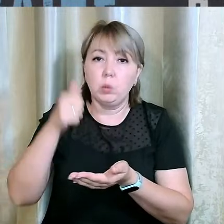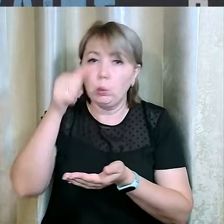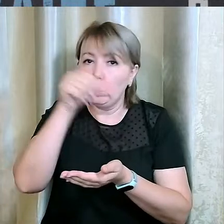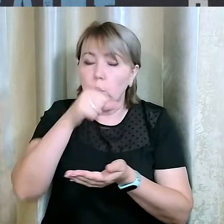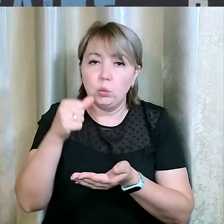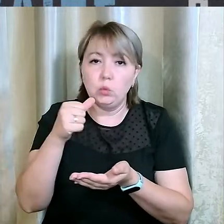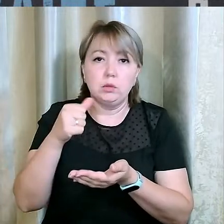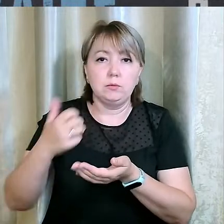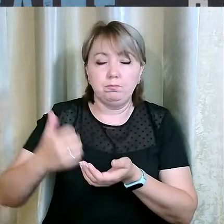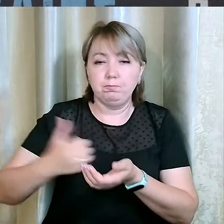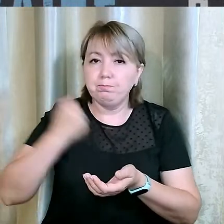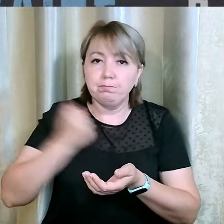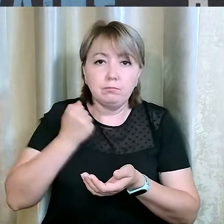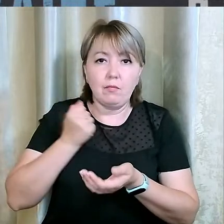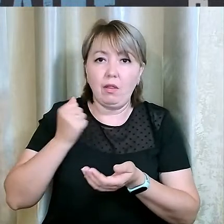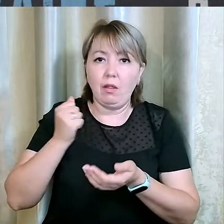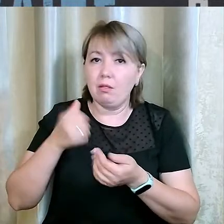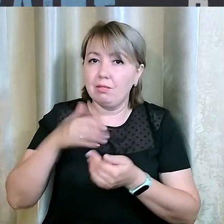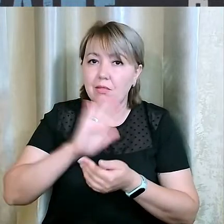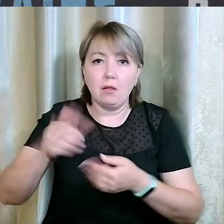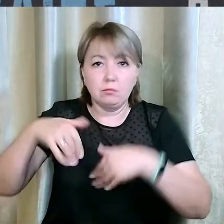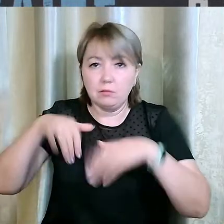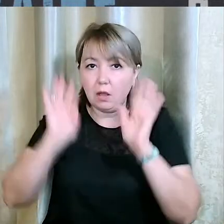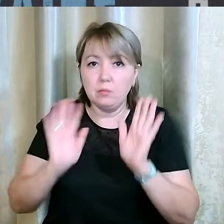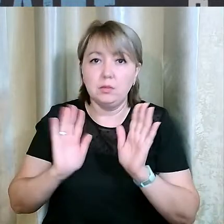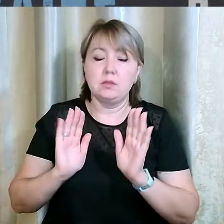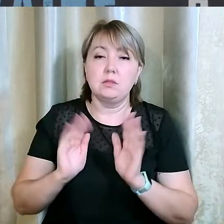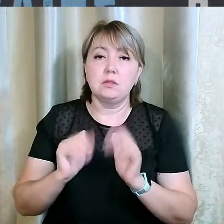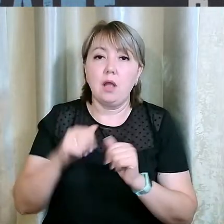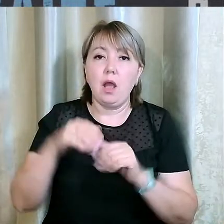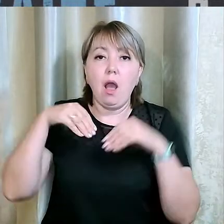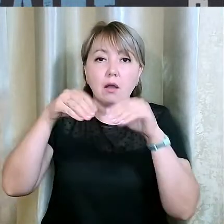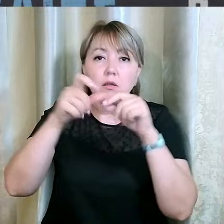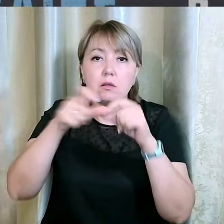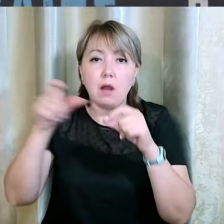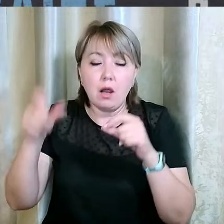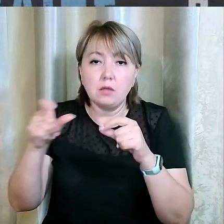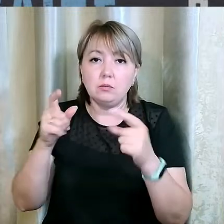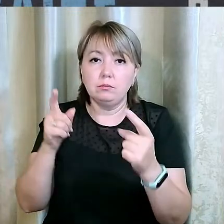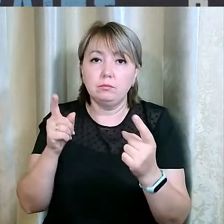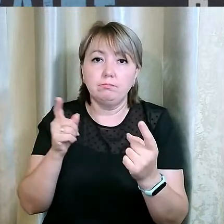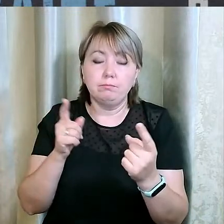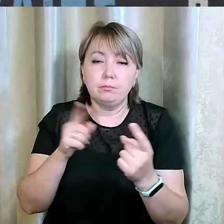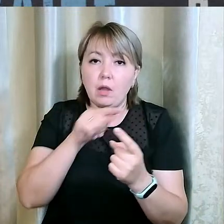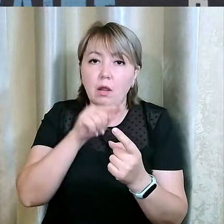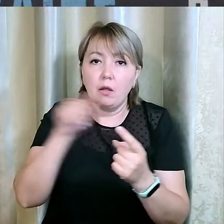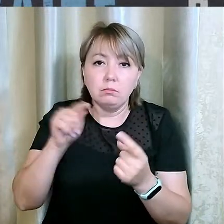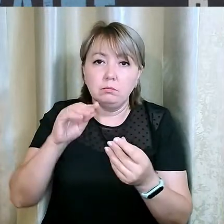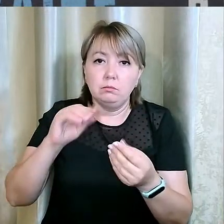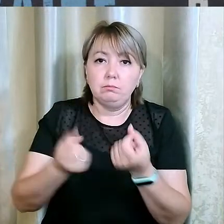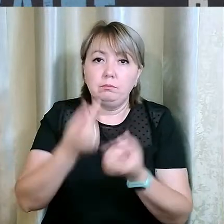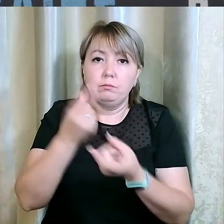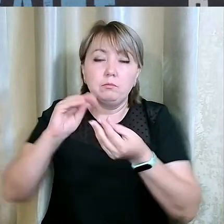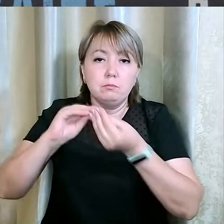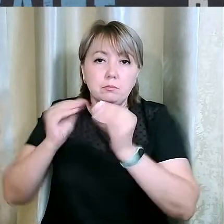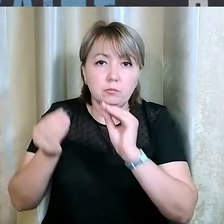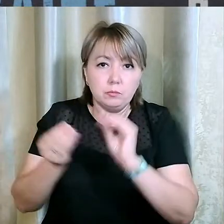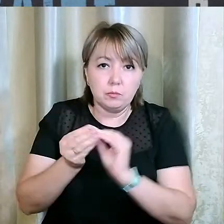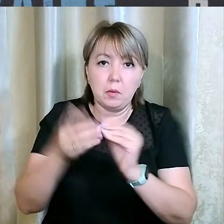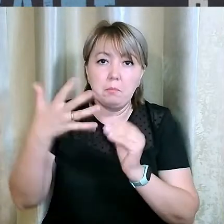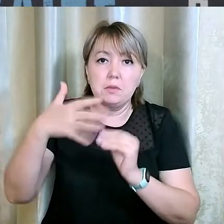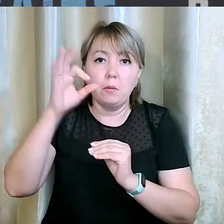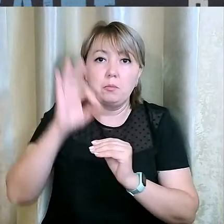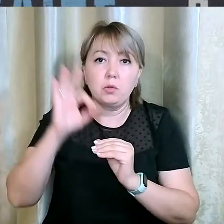2023 has become a year of strength and invincibility. Agrarians of Odessa faced a number